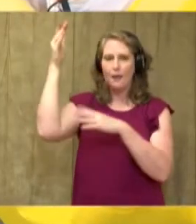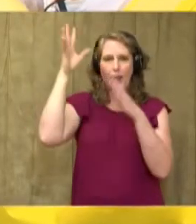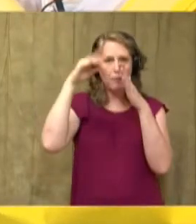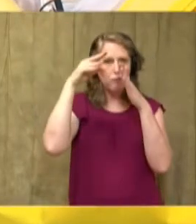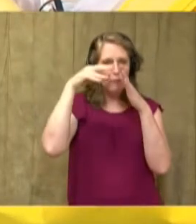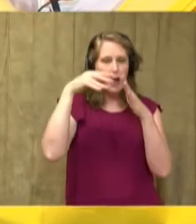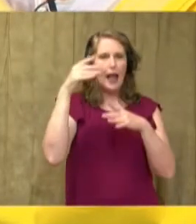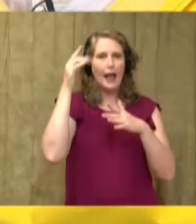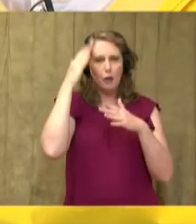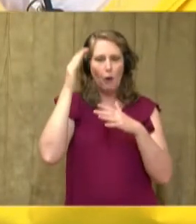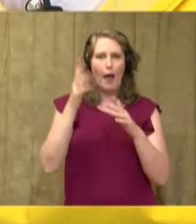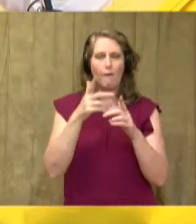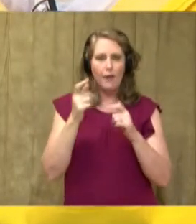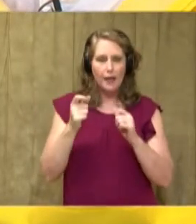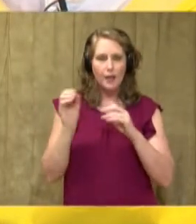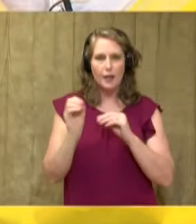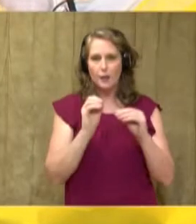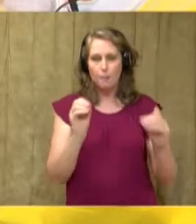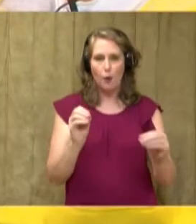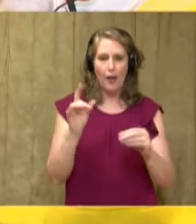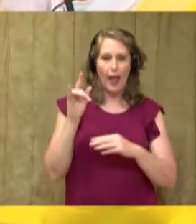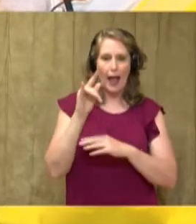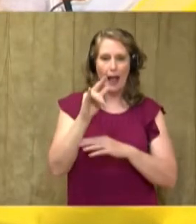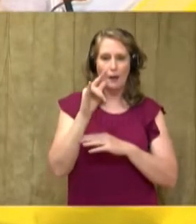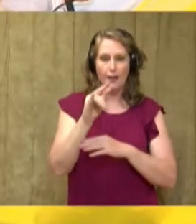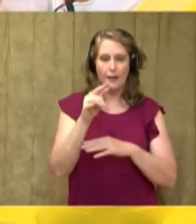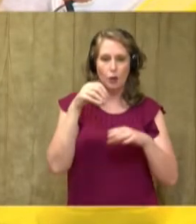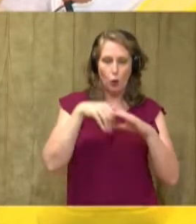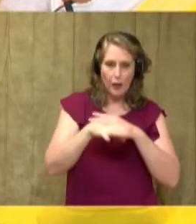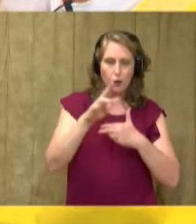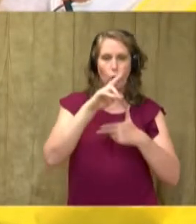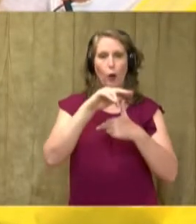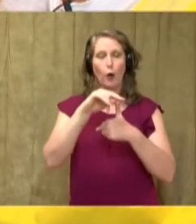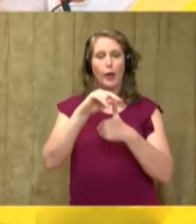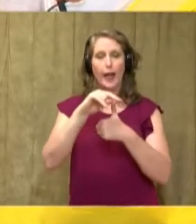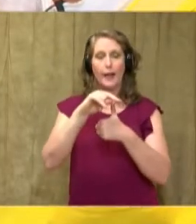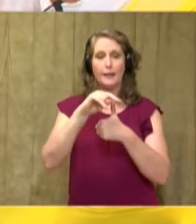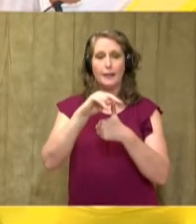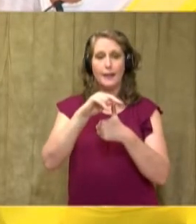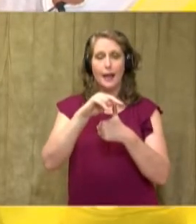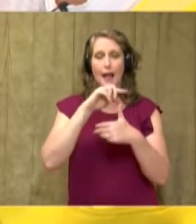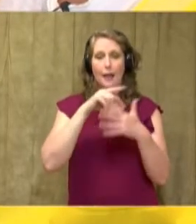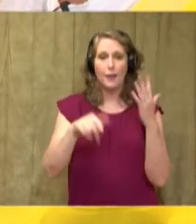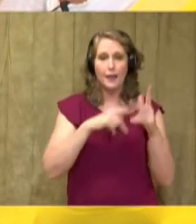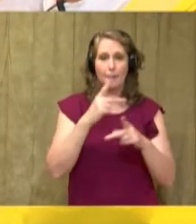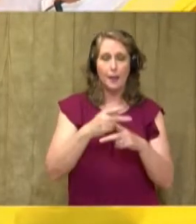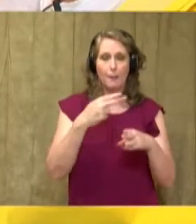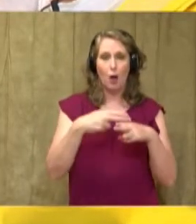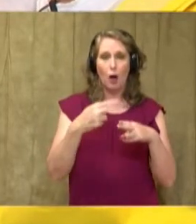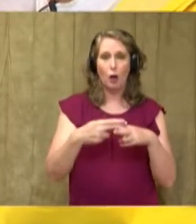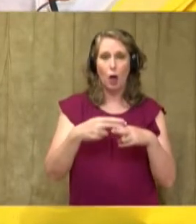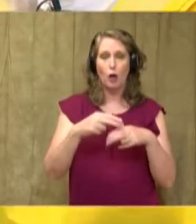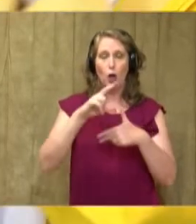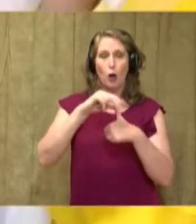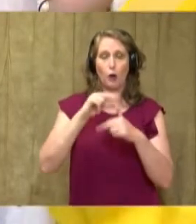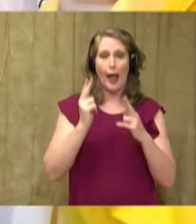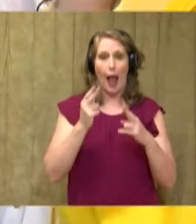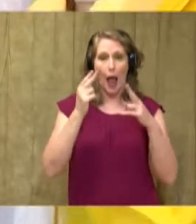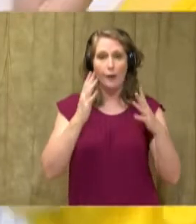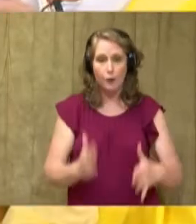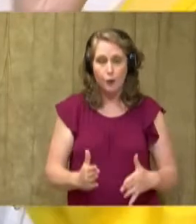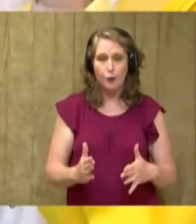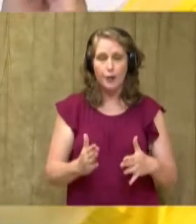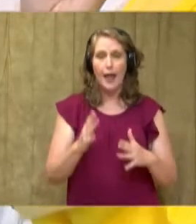what direction it's moving. Airplanes are also flown into hurricanes. These people are known as hurricane hunters, and they